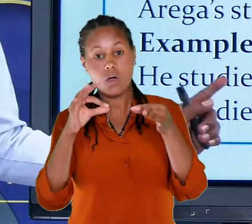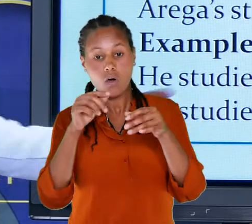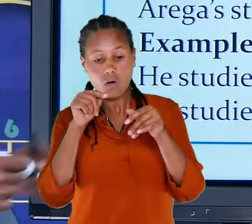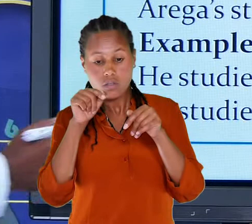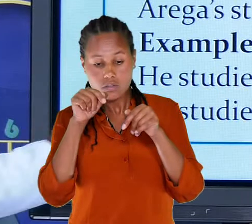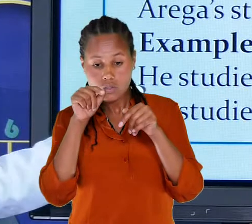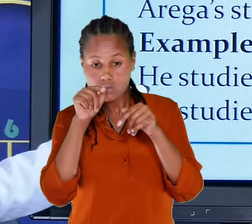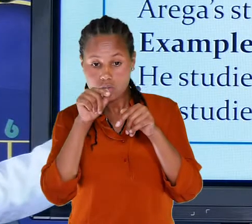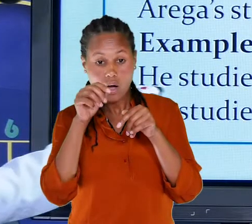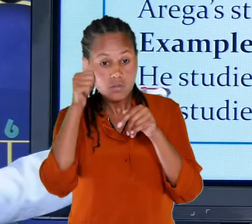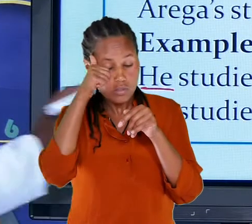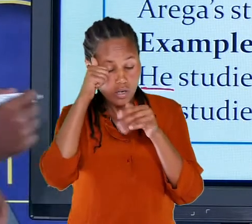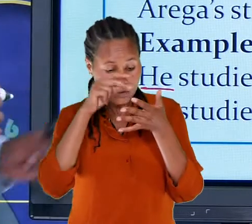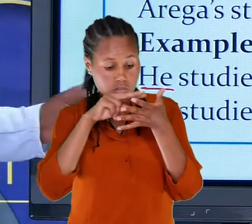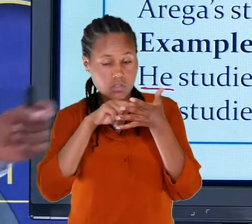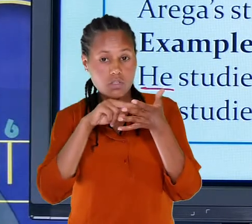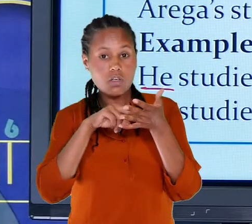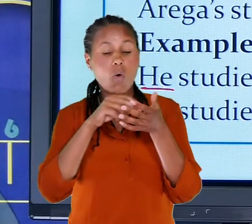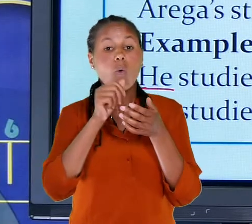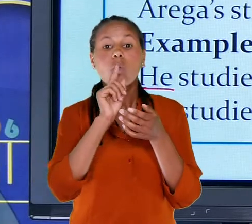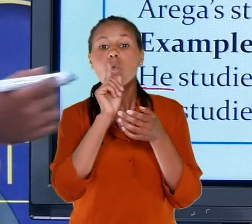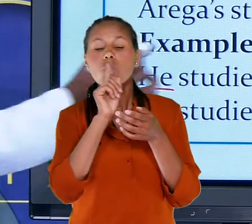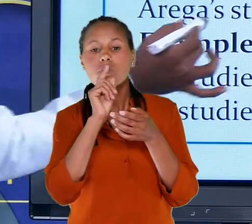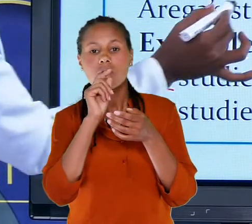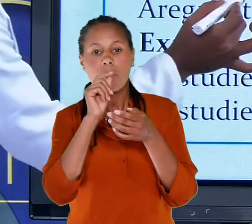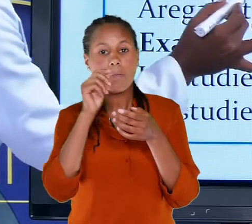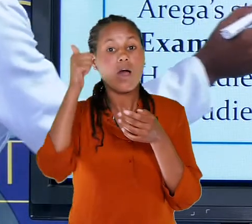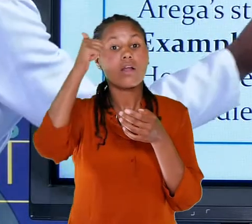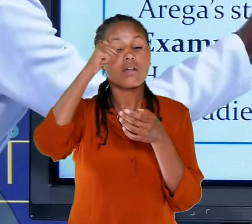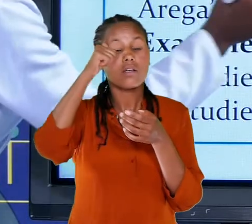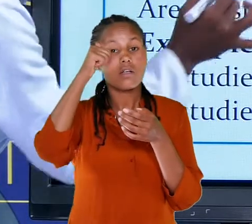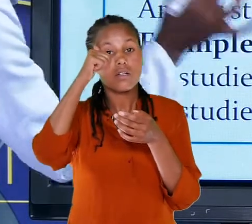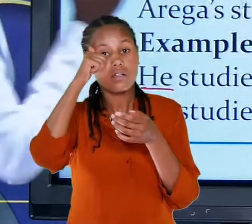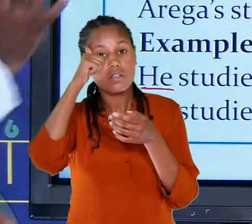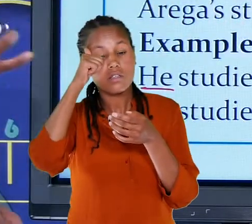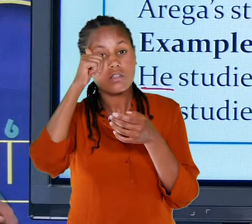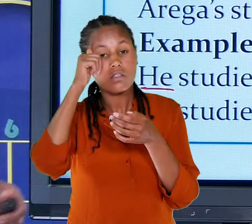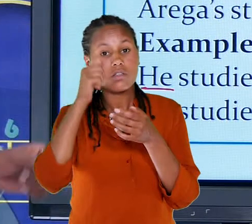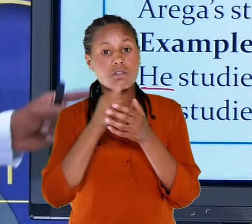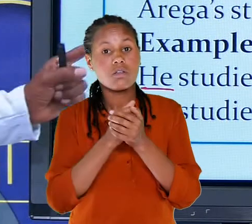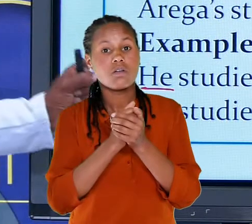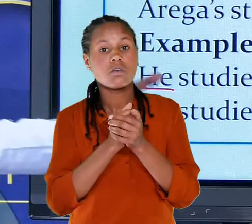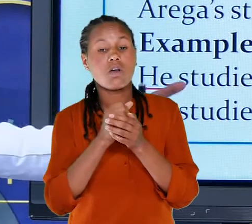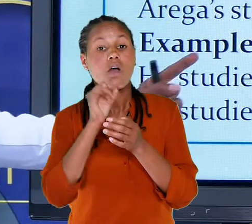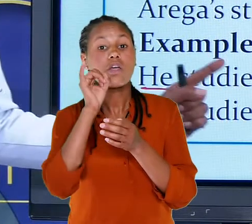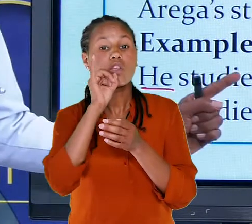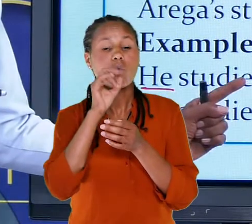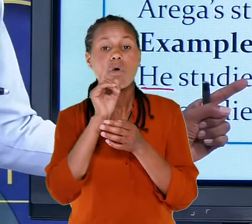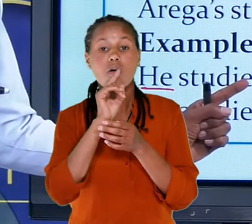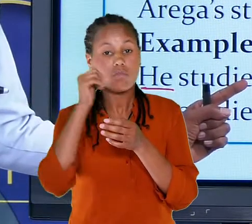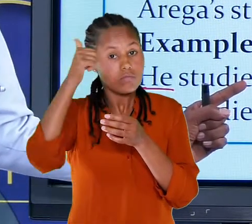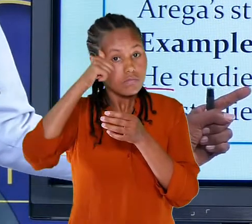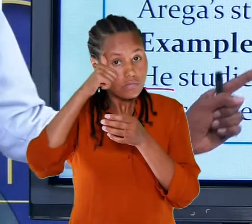studies, he, who is he? Araga, Araga. Araga